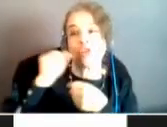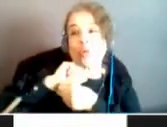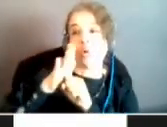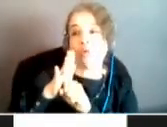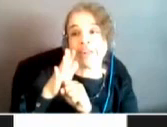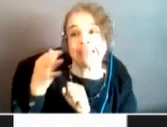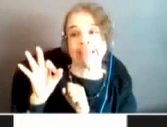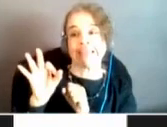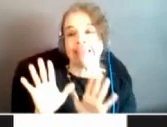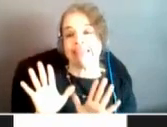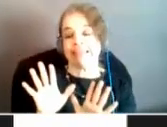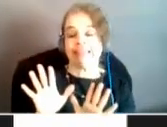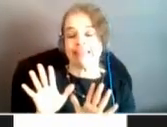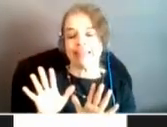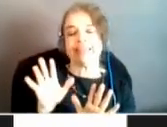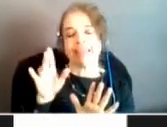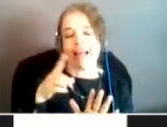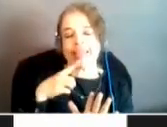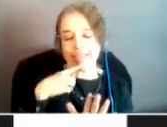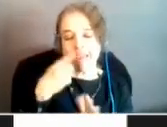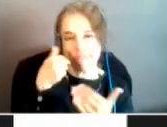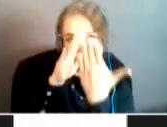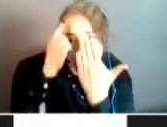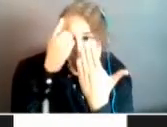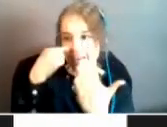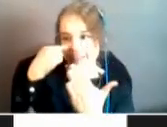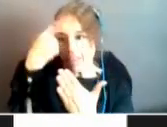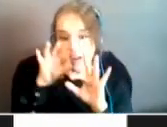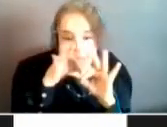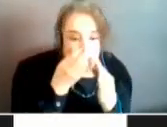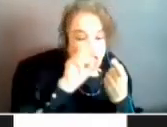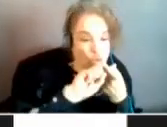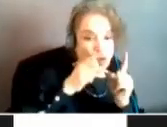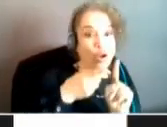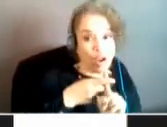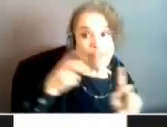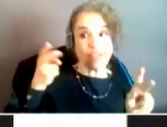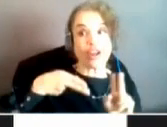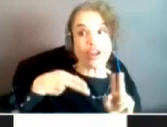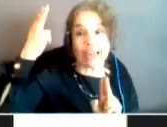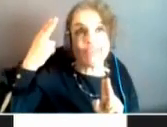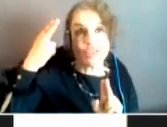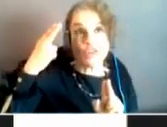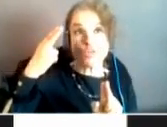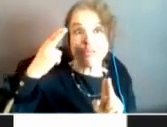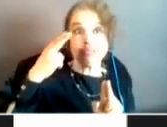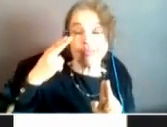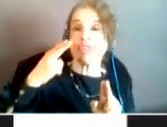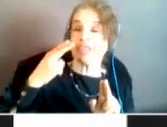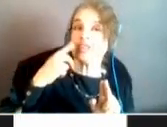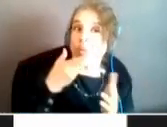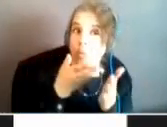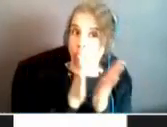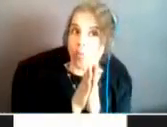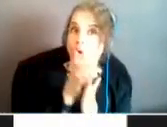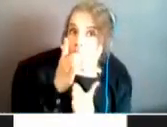You know, seek help face-to-face from family or friends is also very high in terms of request.